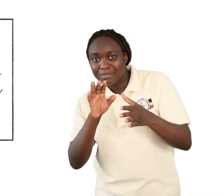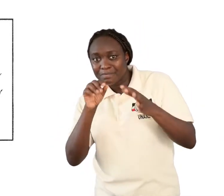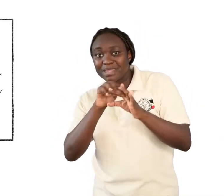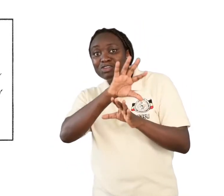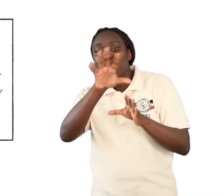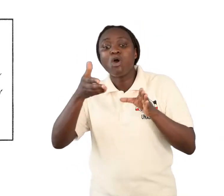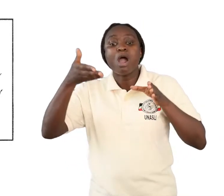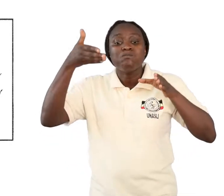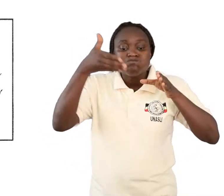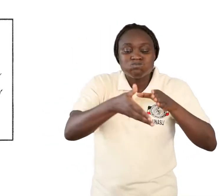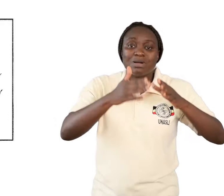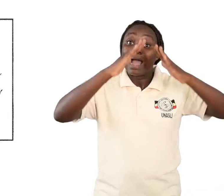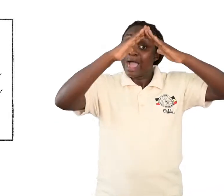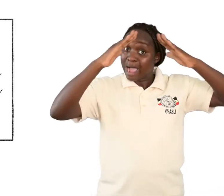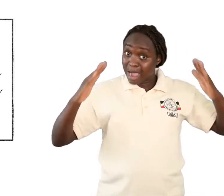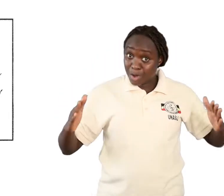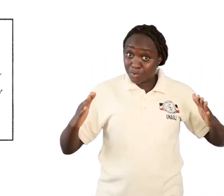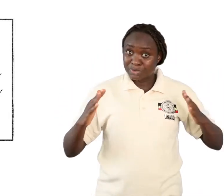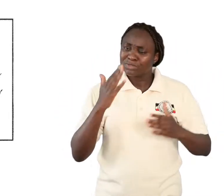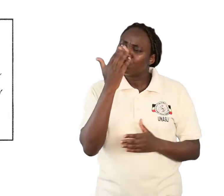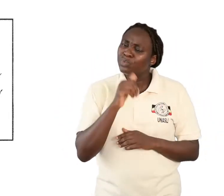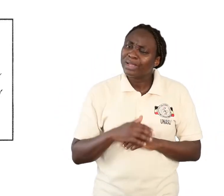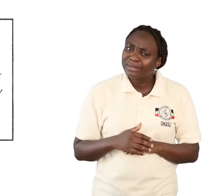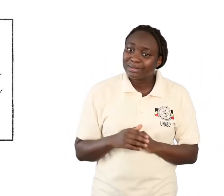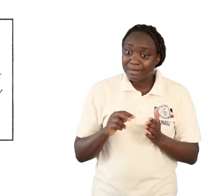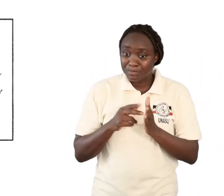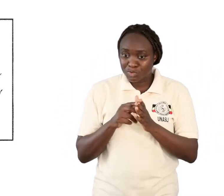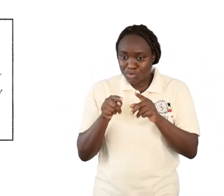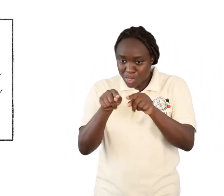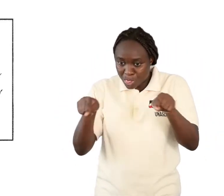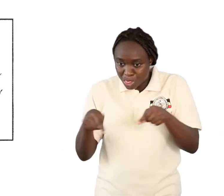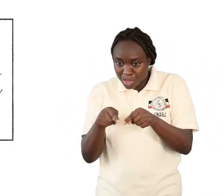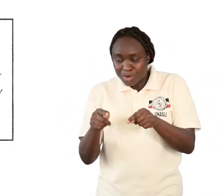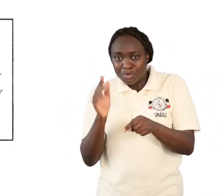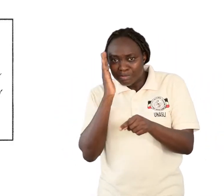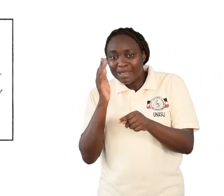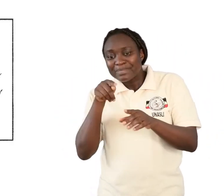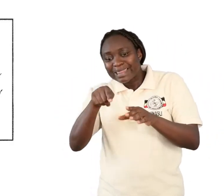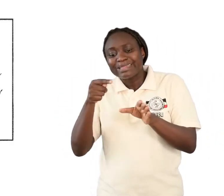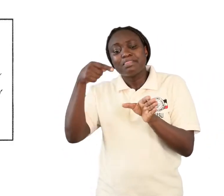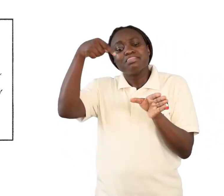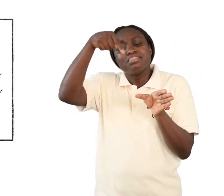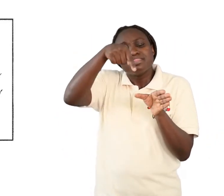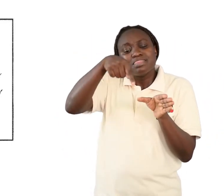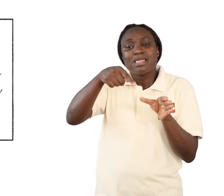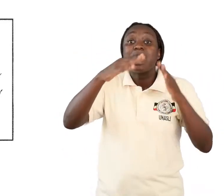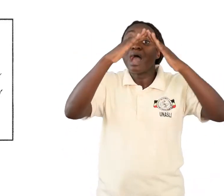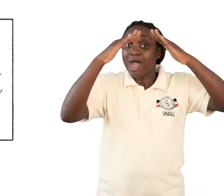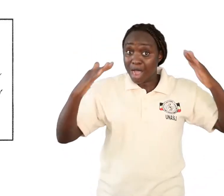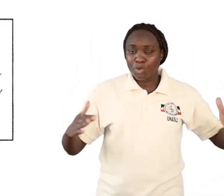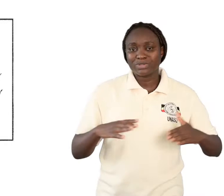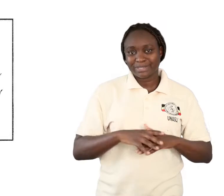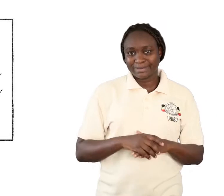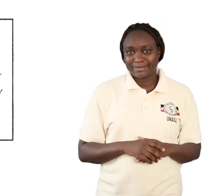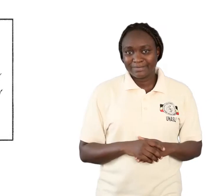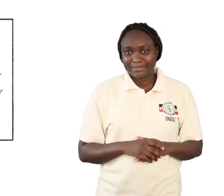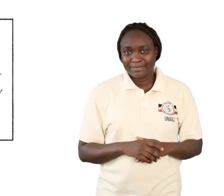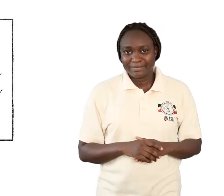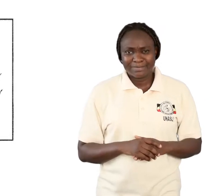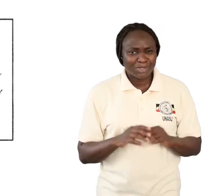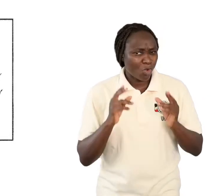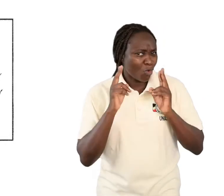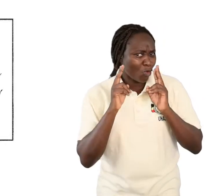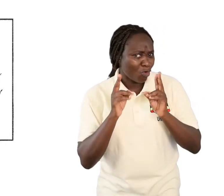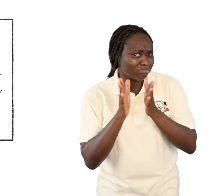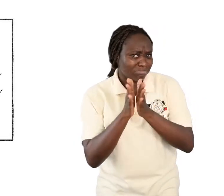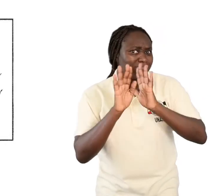the house, just because this bedroom is got inside the house. Hoping I'm